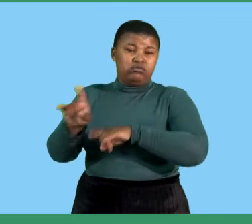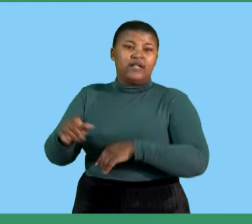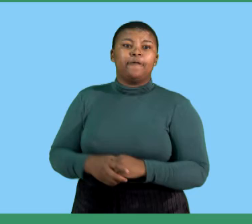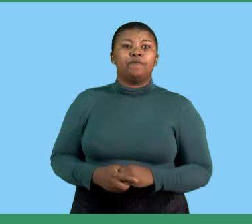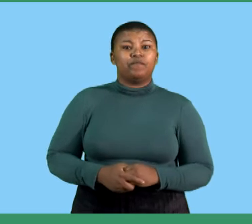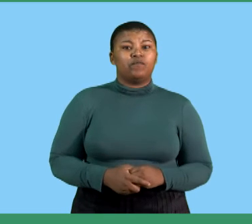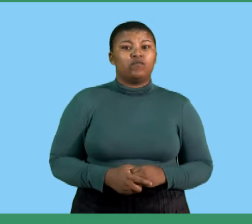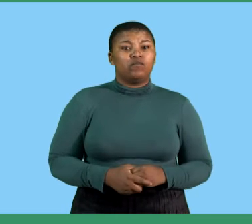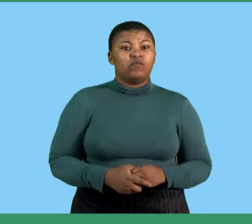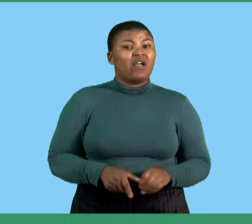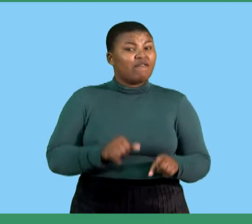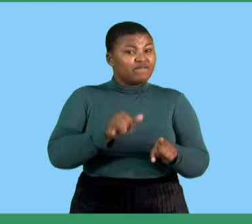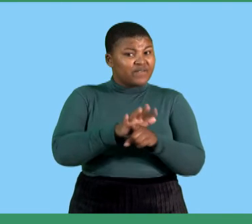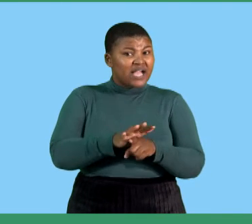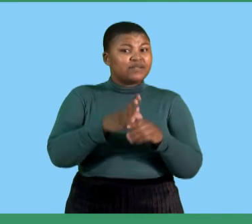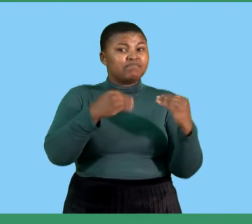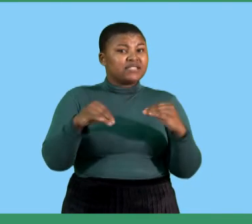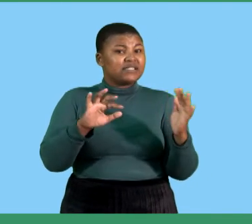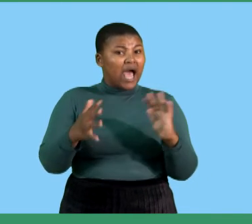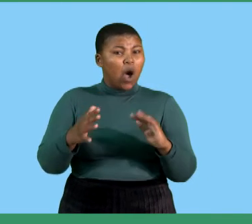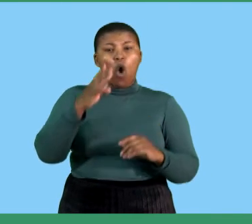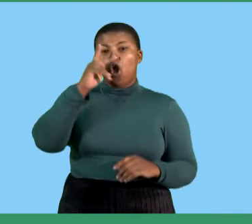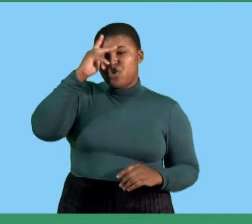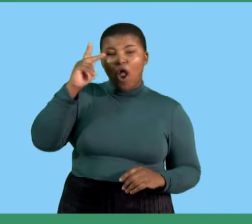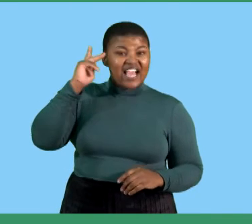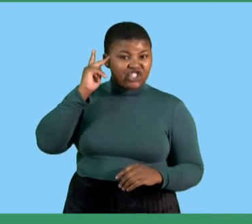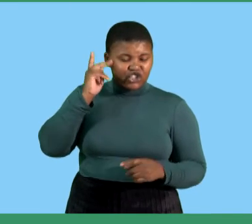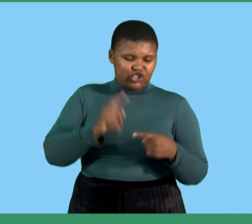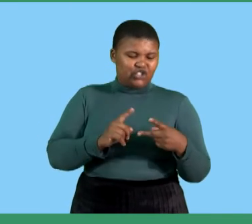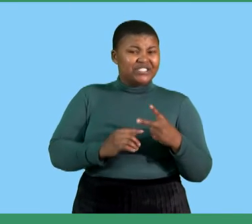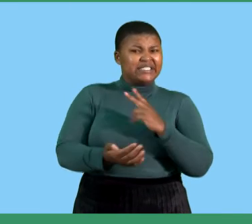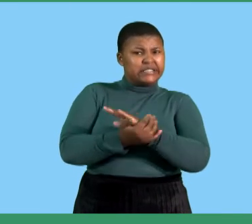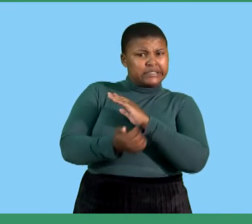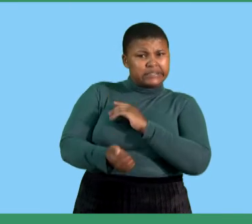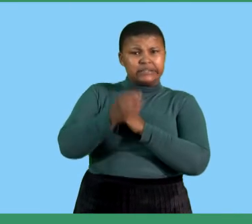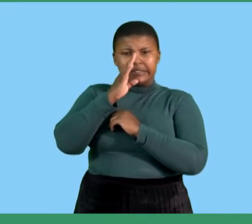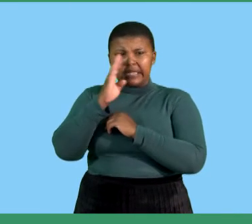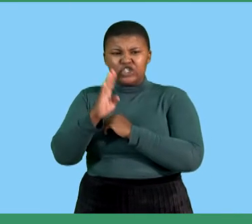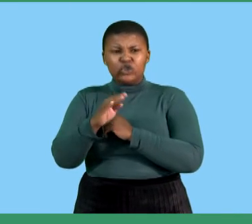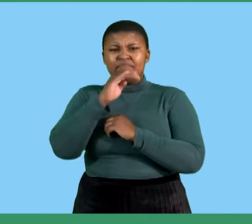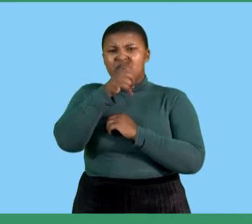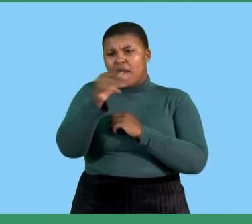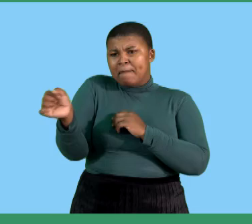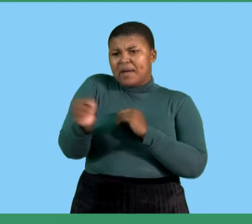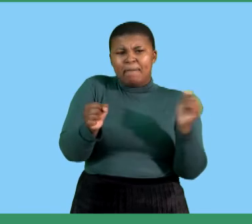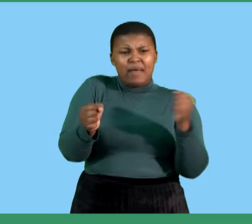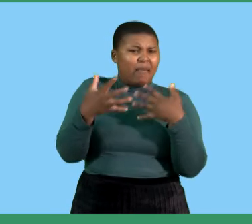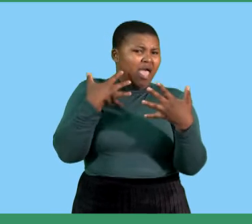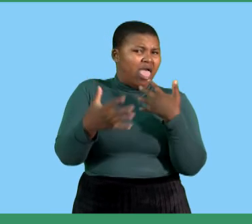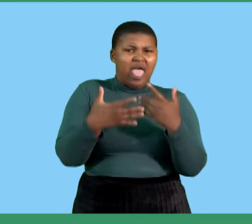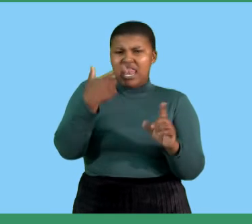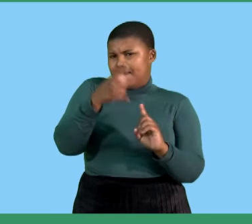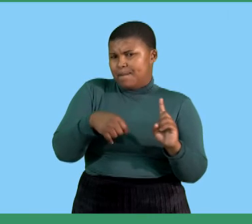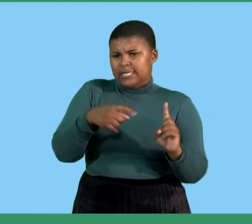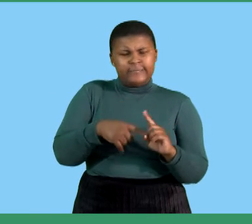their attitudes. Obviously, you don't just take whoever. You need to look at the knowledge that they're bringing to the table, the skills and the attitudes, because it